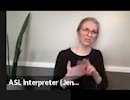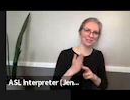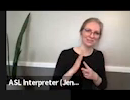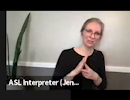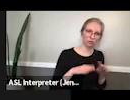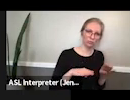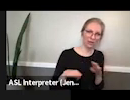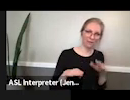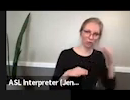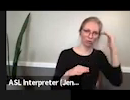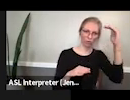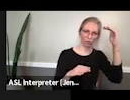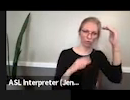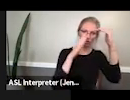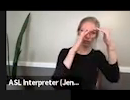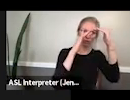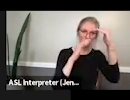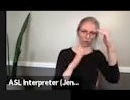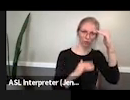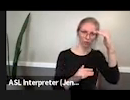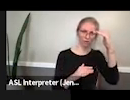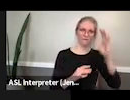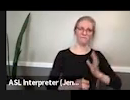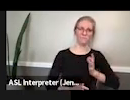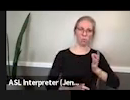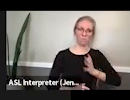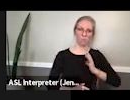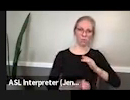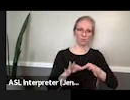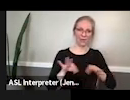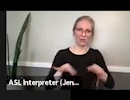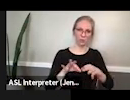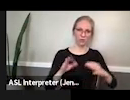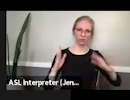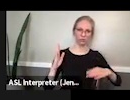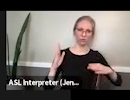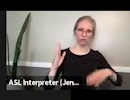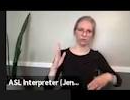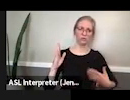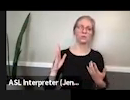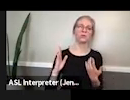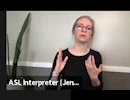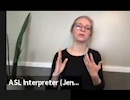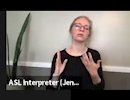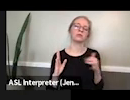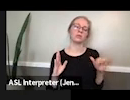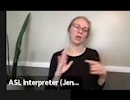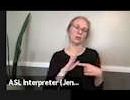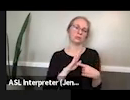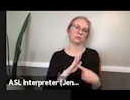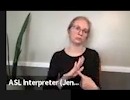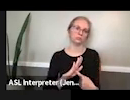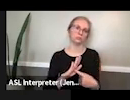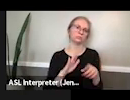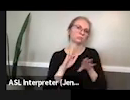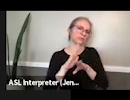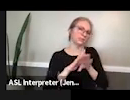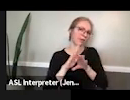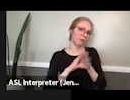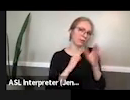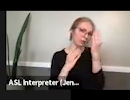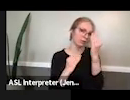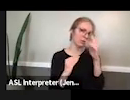here through formal language down here, all right? It gives you developmental information